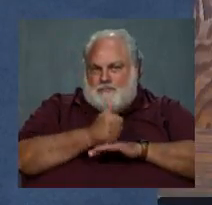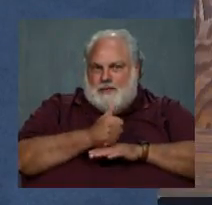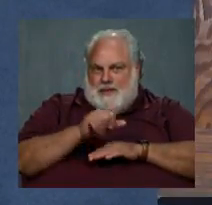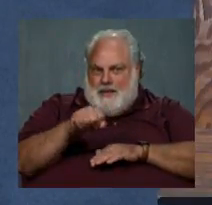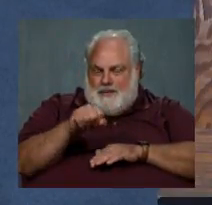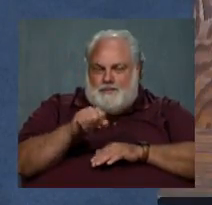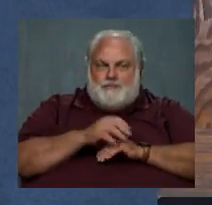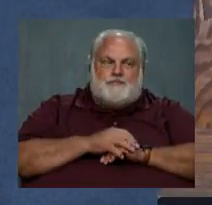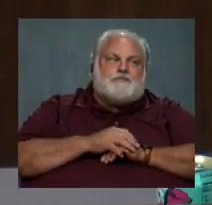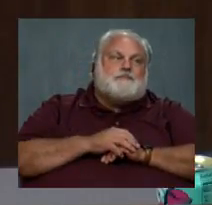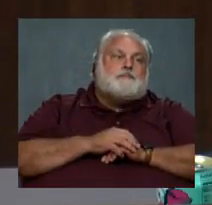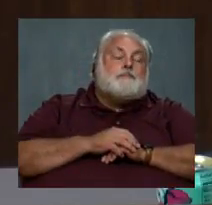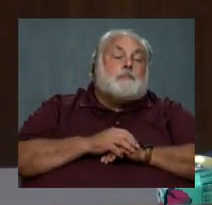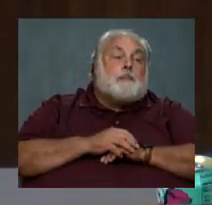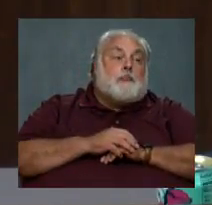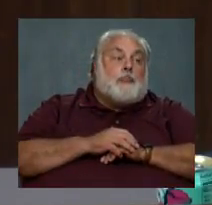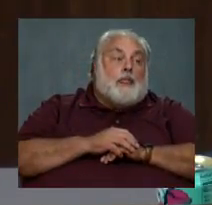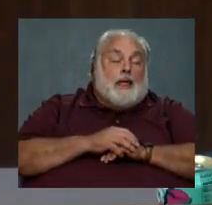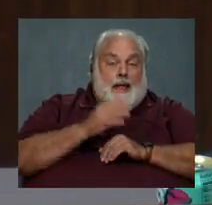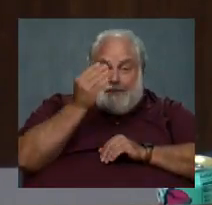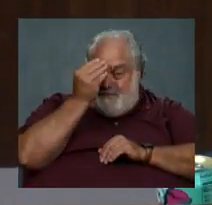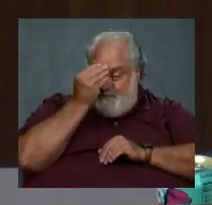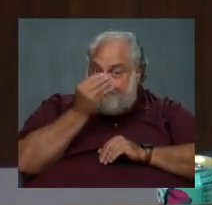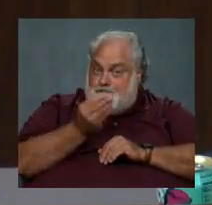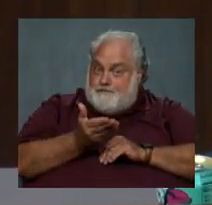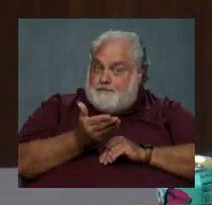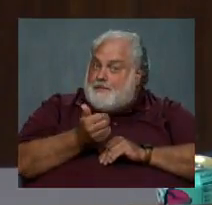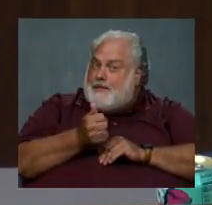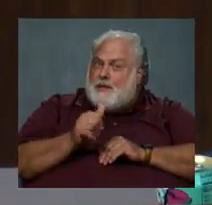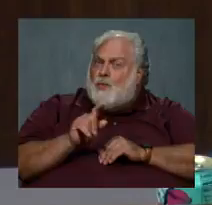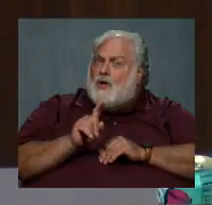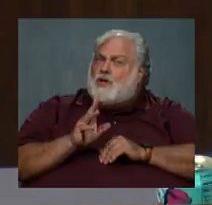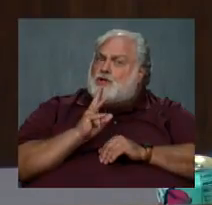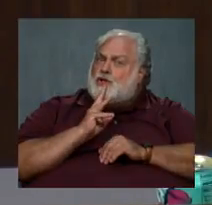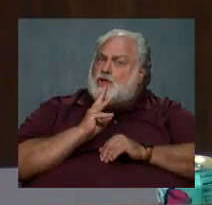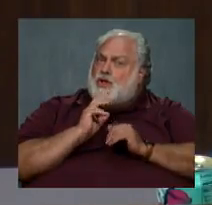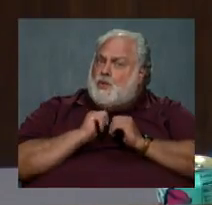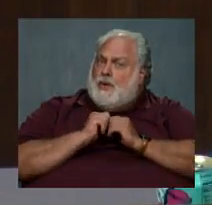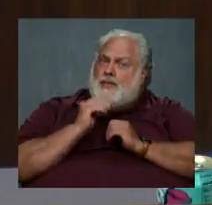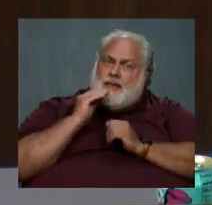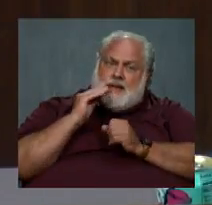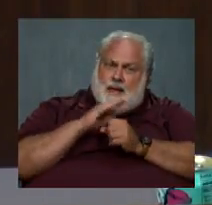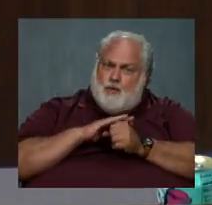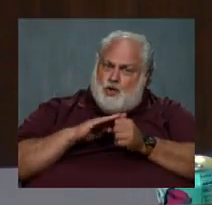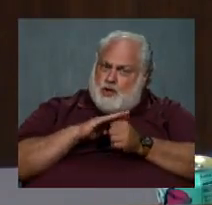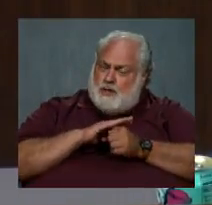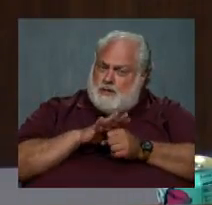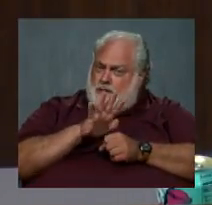okay, in Ward 1. And what I can say to you, has anybody talked with the neighbors out there?